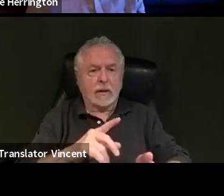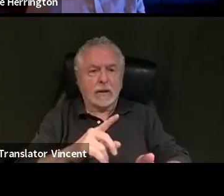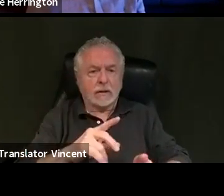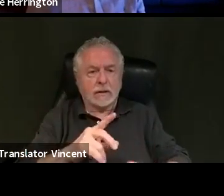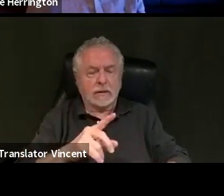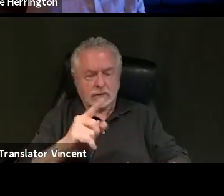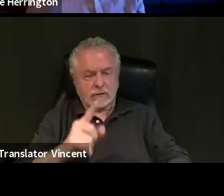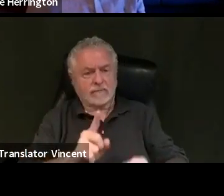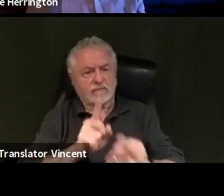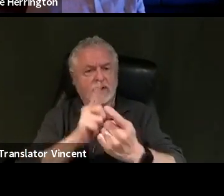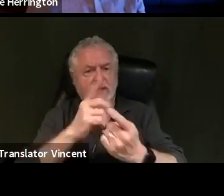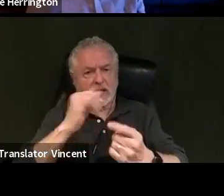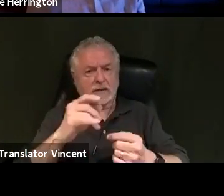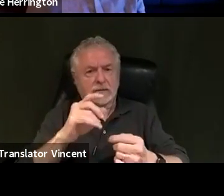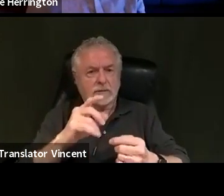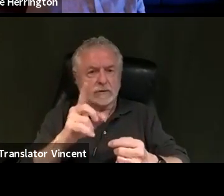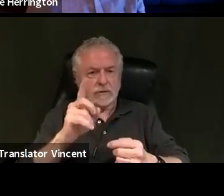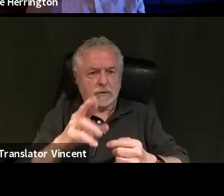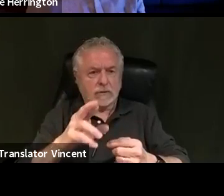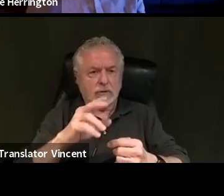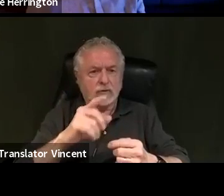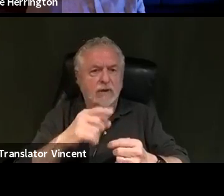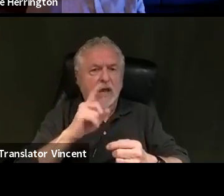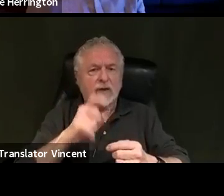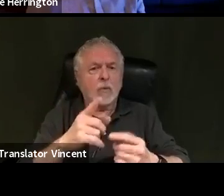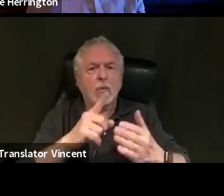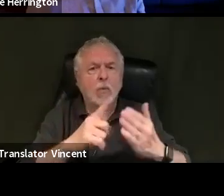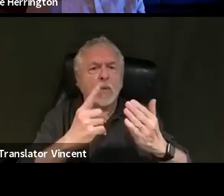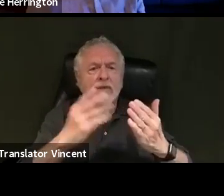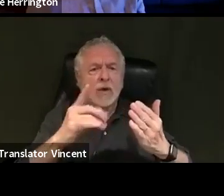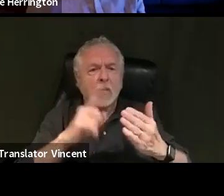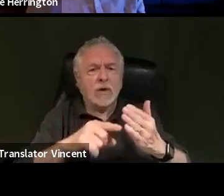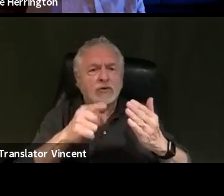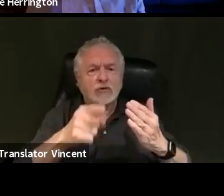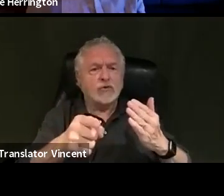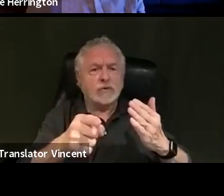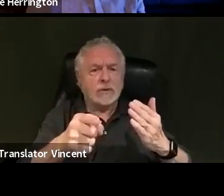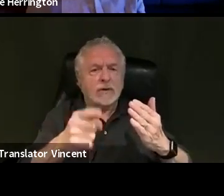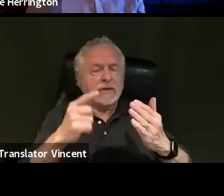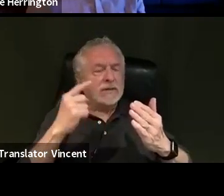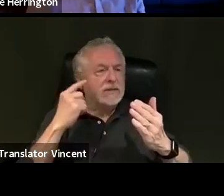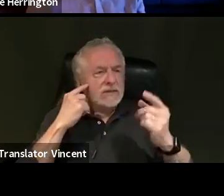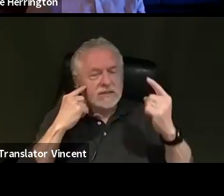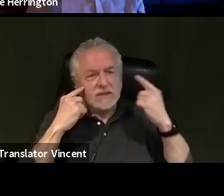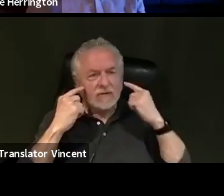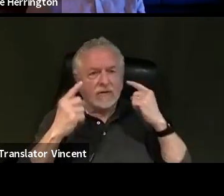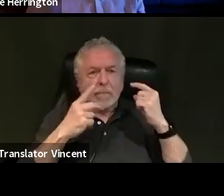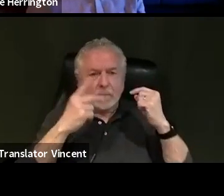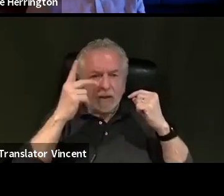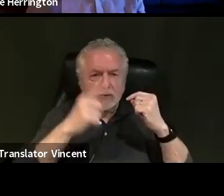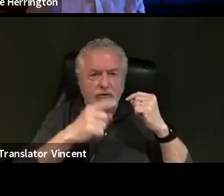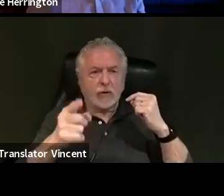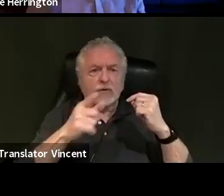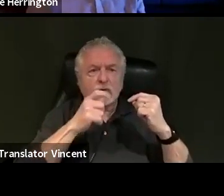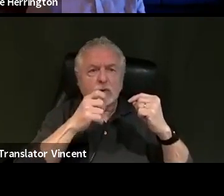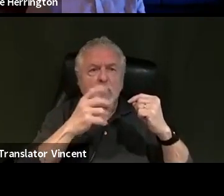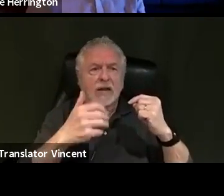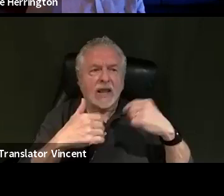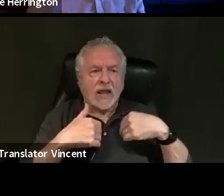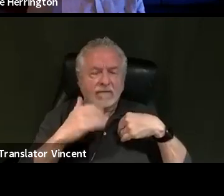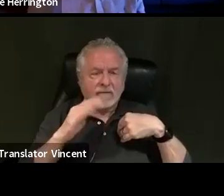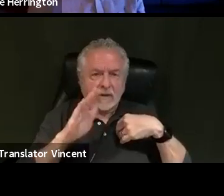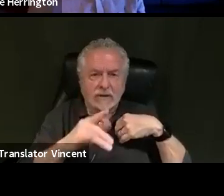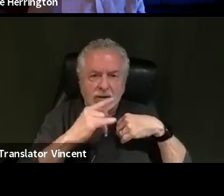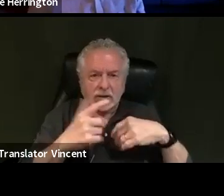front lines of this issue right now. We're wondering, what are you hearing from parents, those who want to have